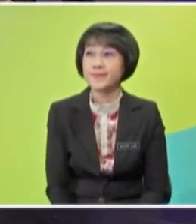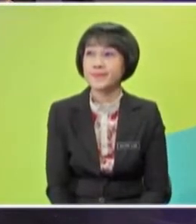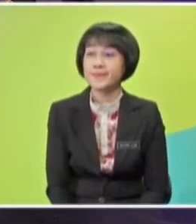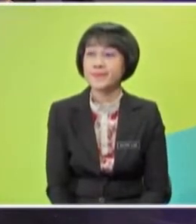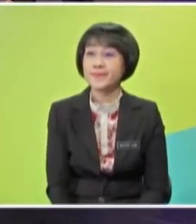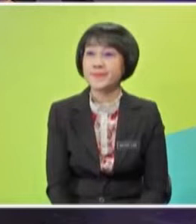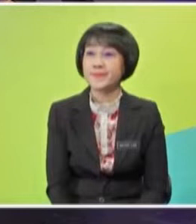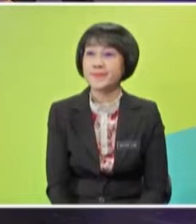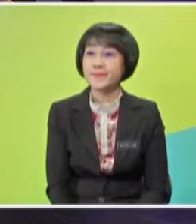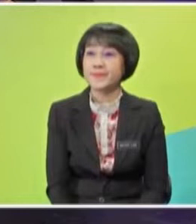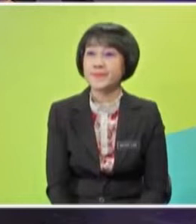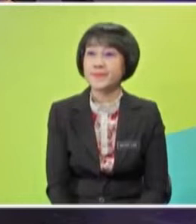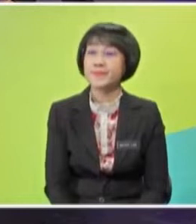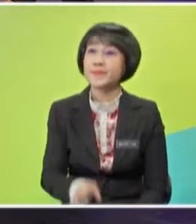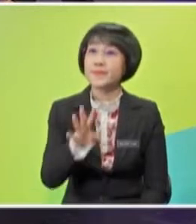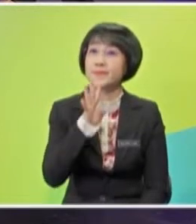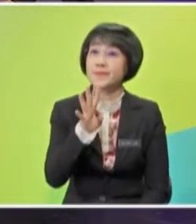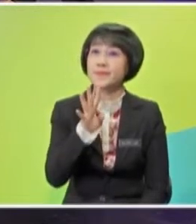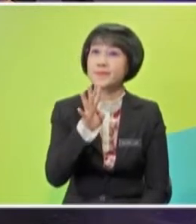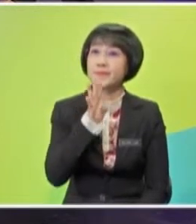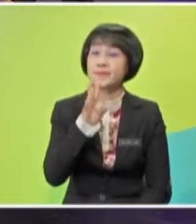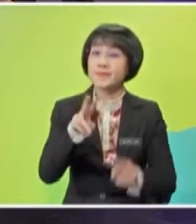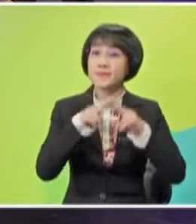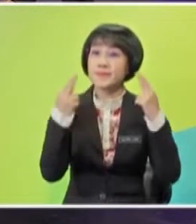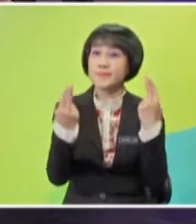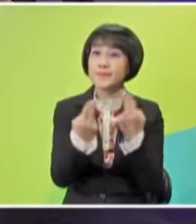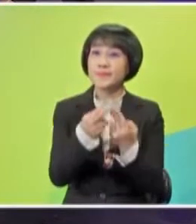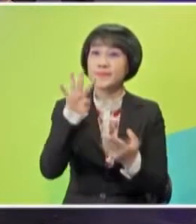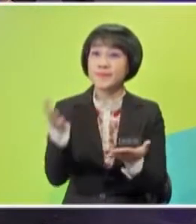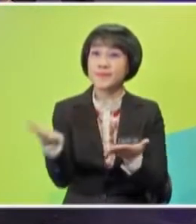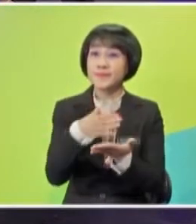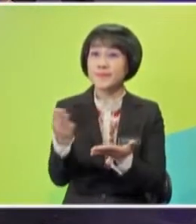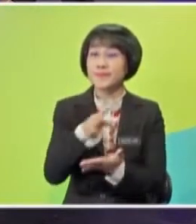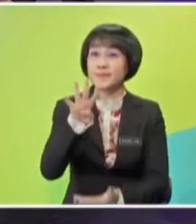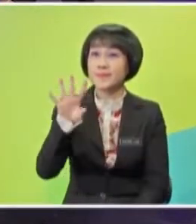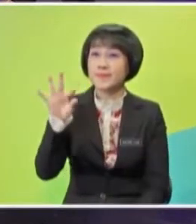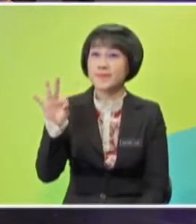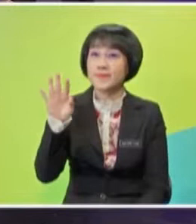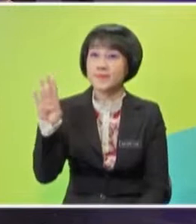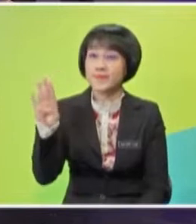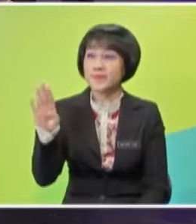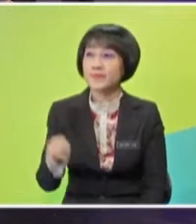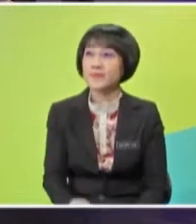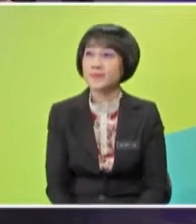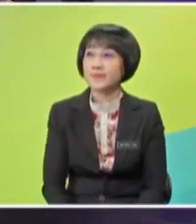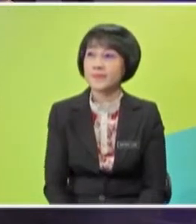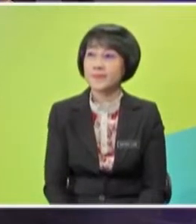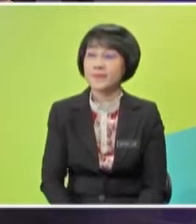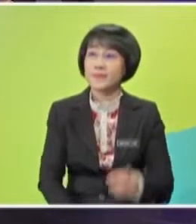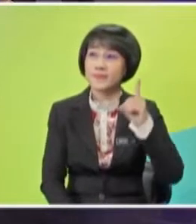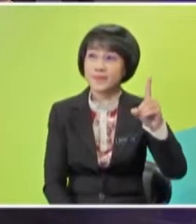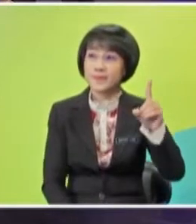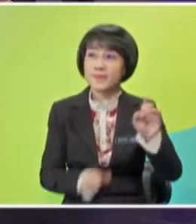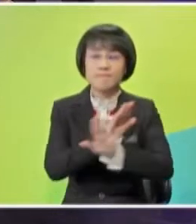Okay. Speaking, Unit 4, page 49, B. 1.